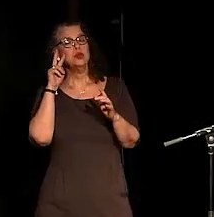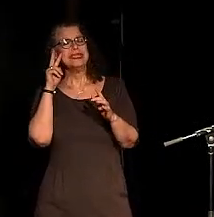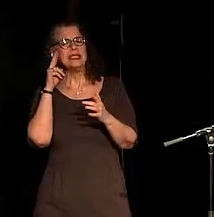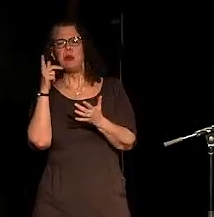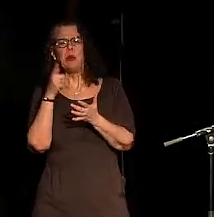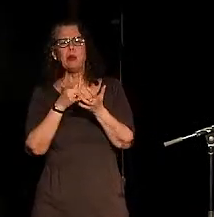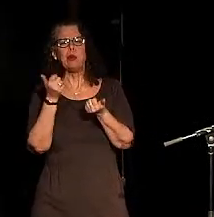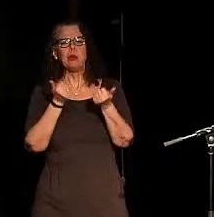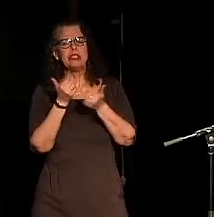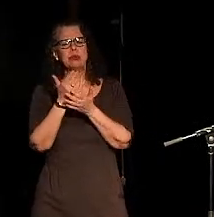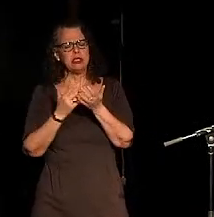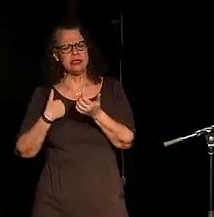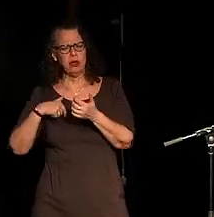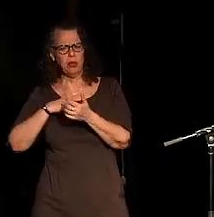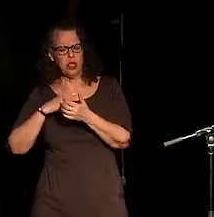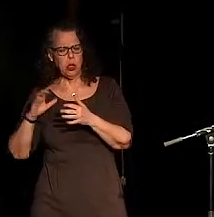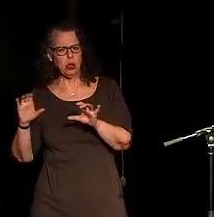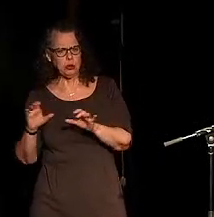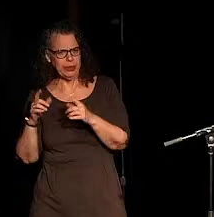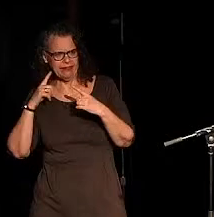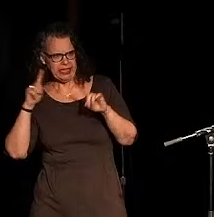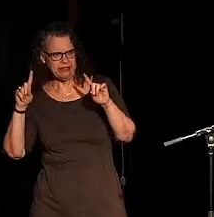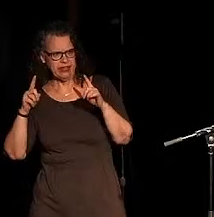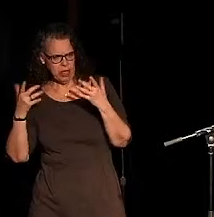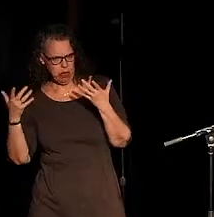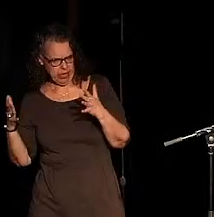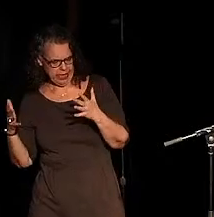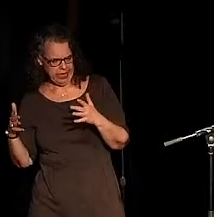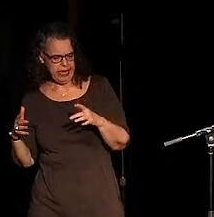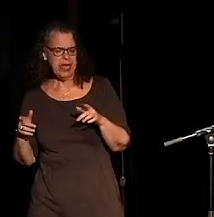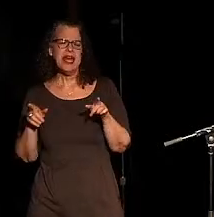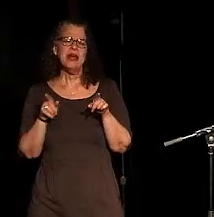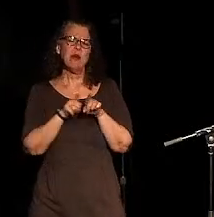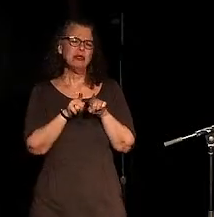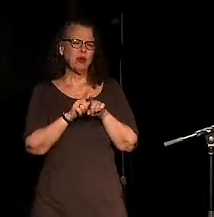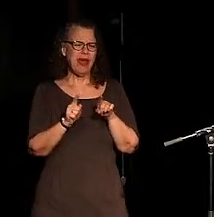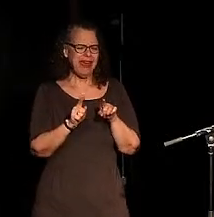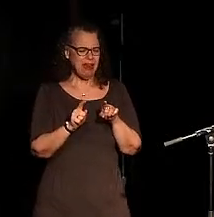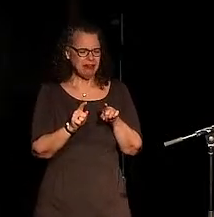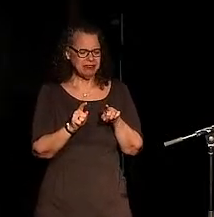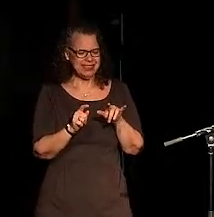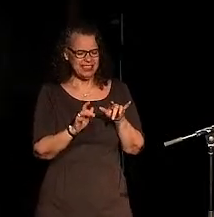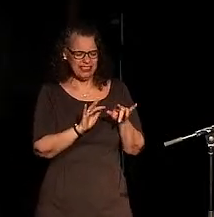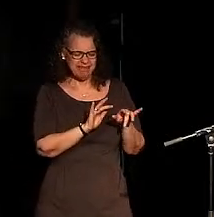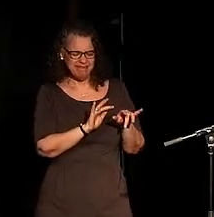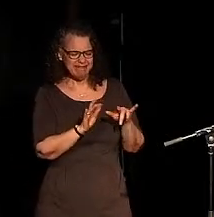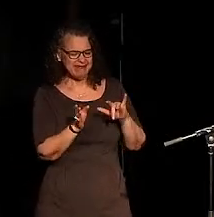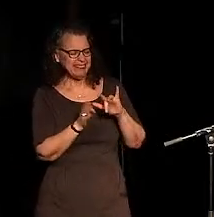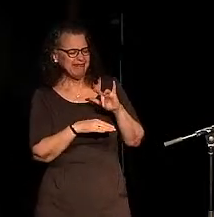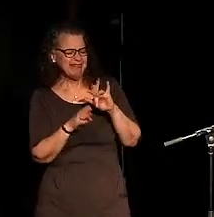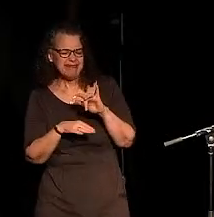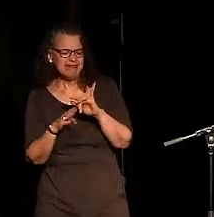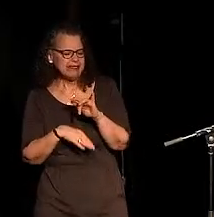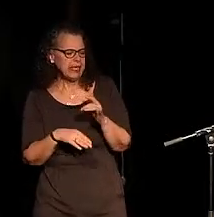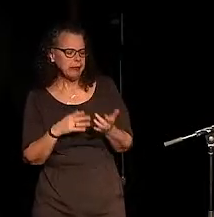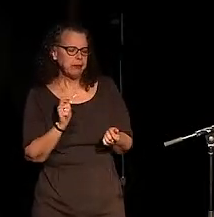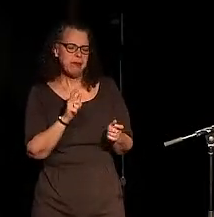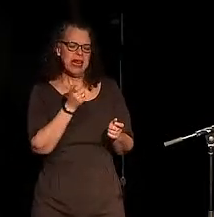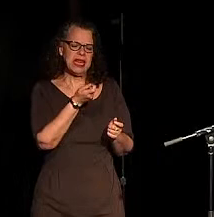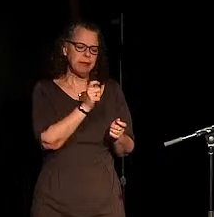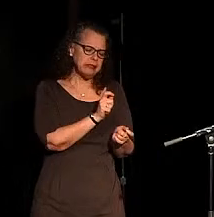we're implementing effectively already and where we have gaps that we want to address. It could be small